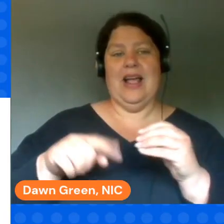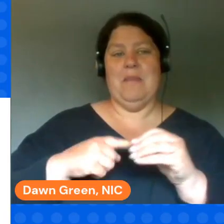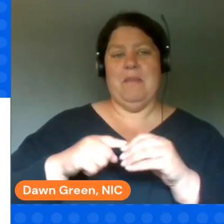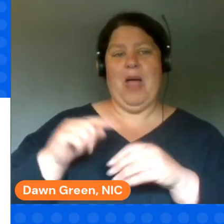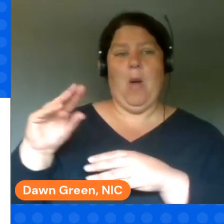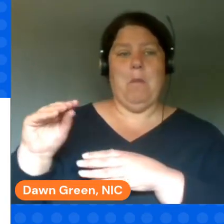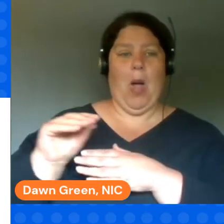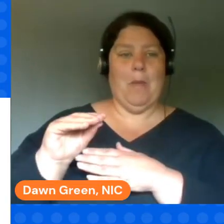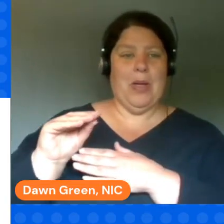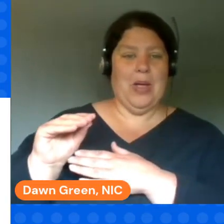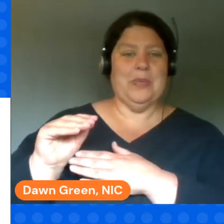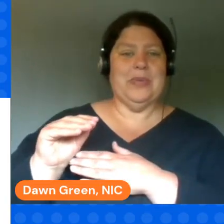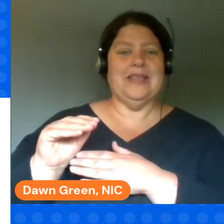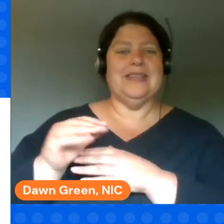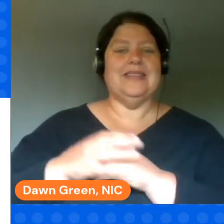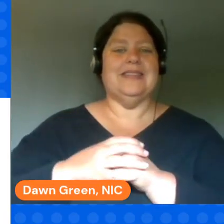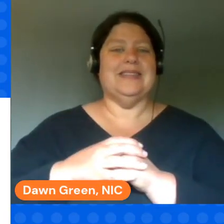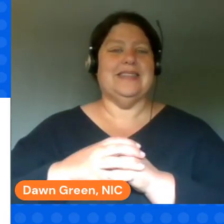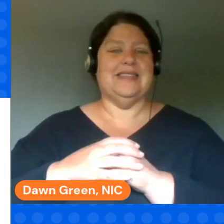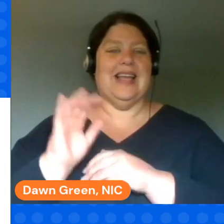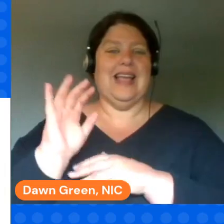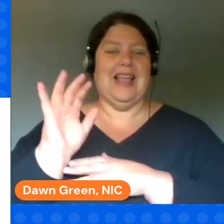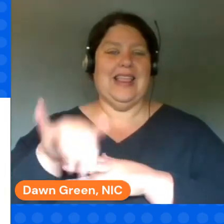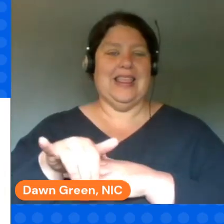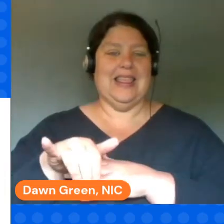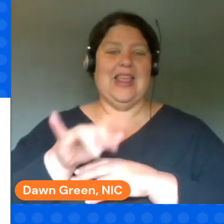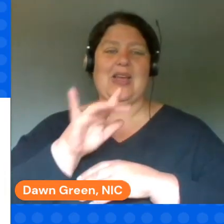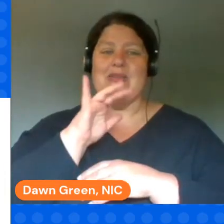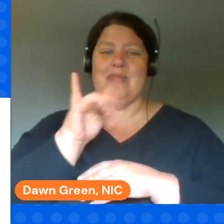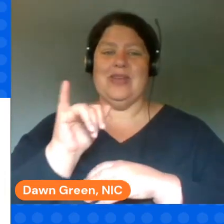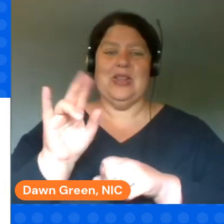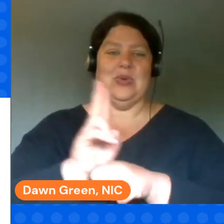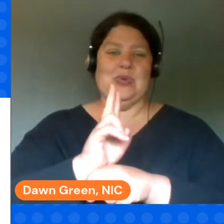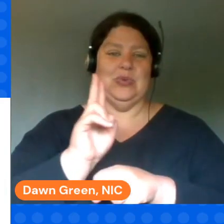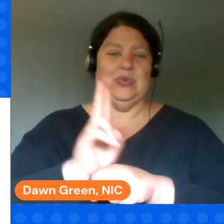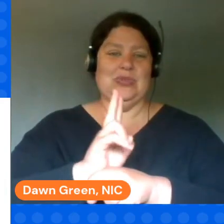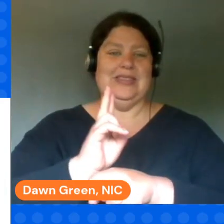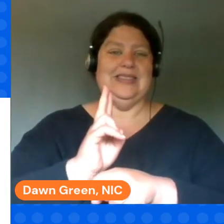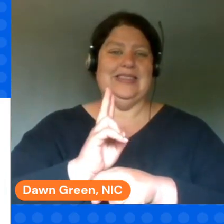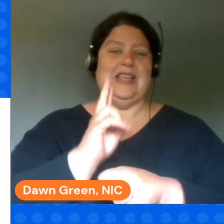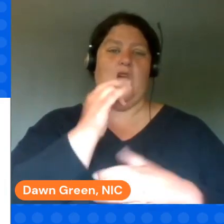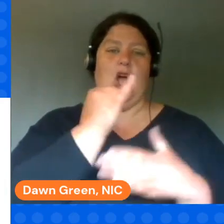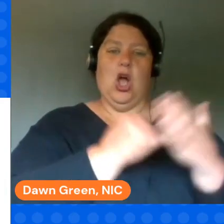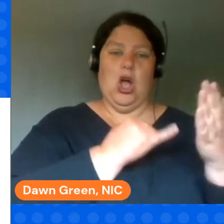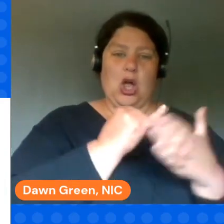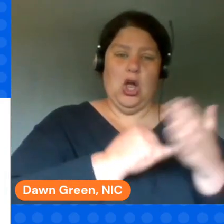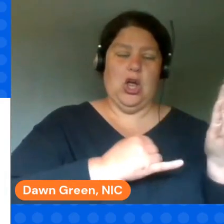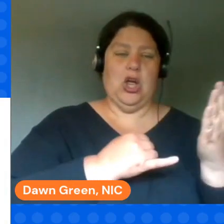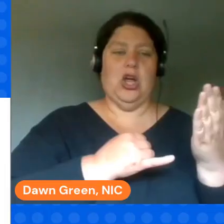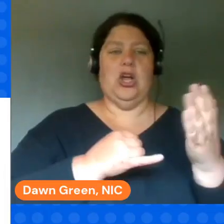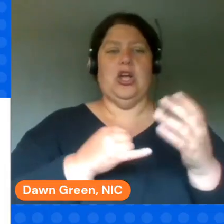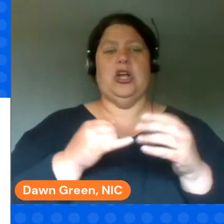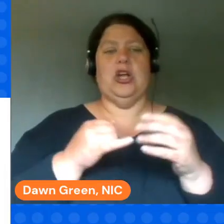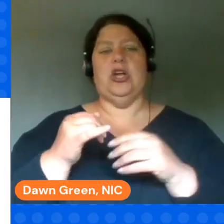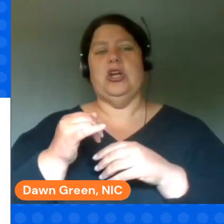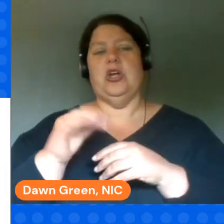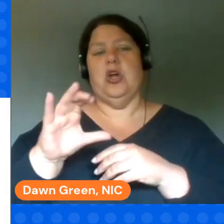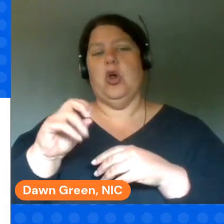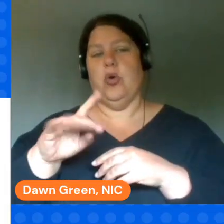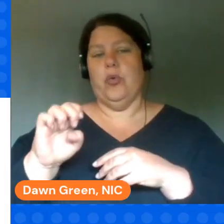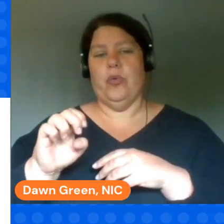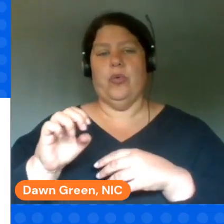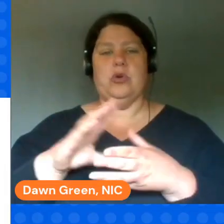and OctoStudio. And so this really uses art and craft and coding, storytelling, and